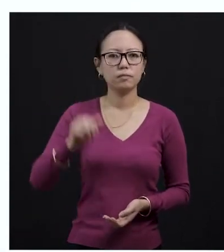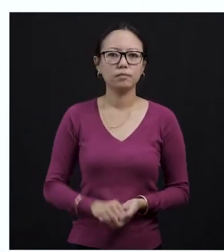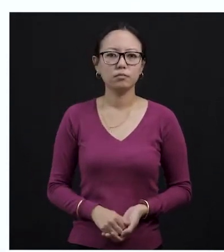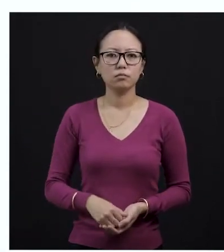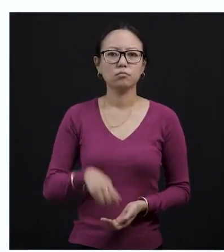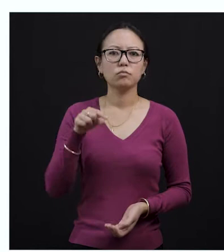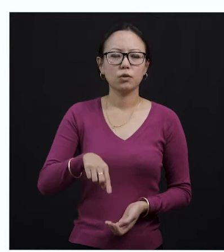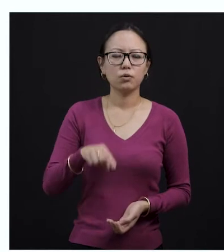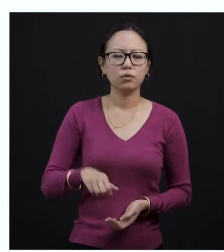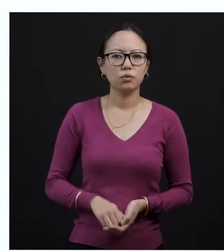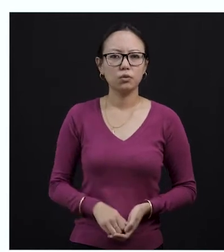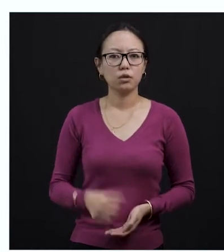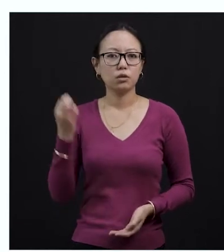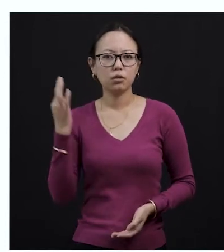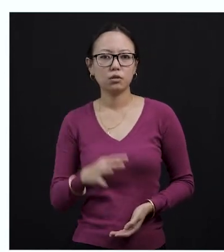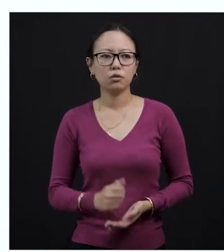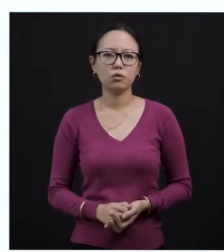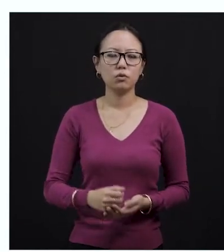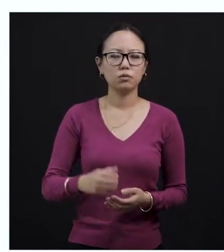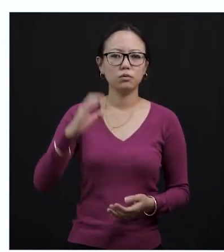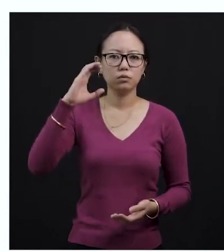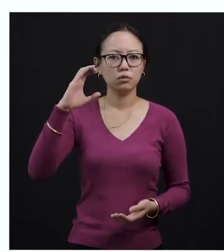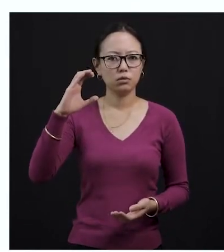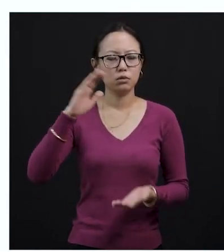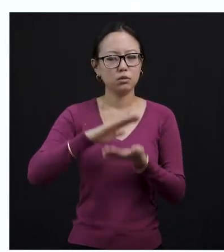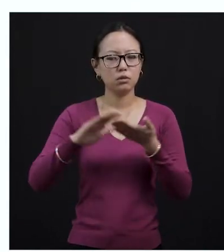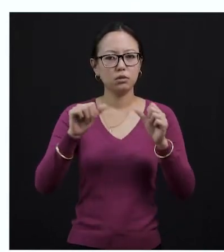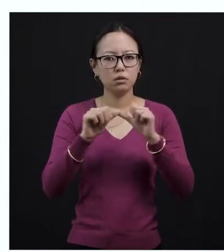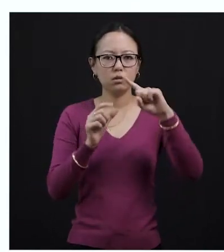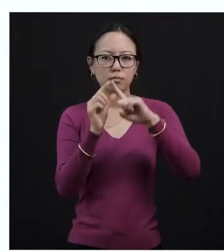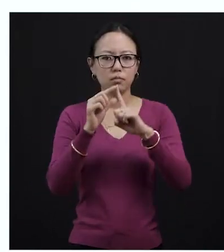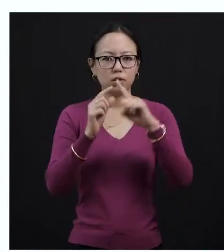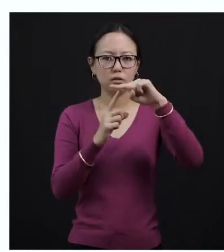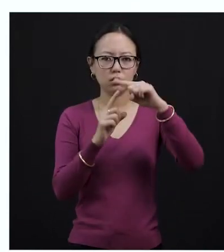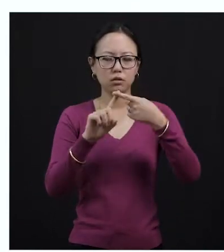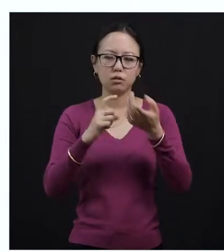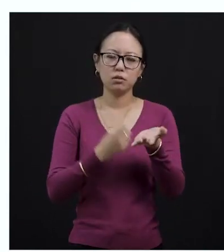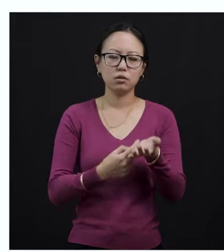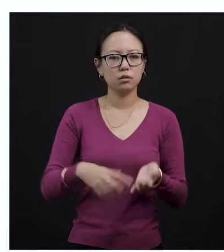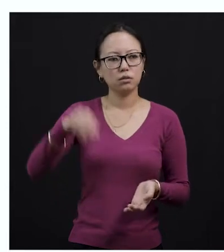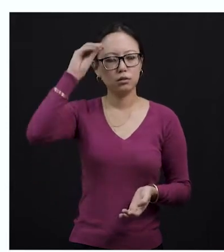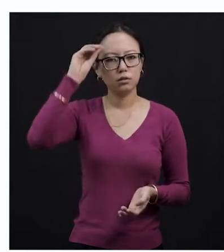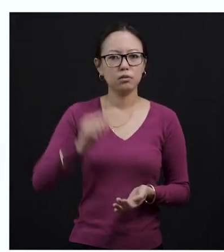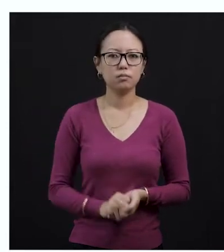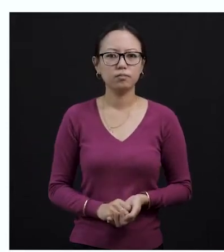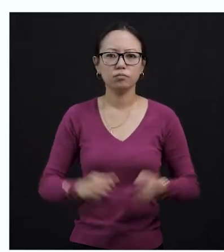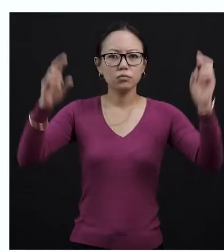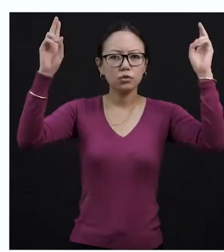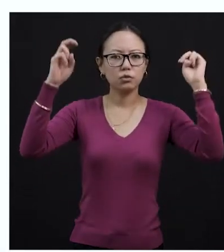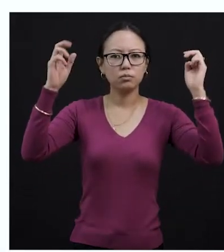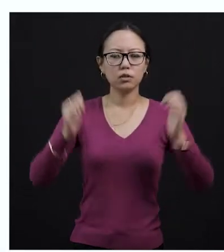today we are going to move on to a new chapter. Now, the new chapter is chapter number 4, more numbers. All